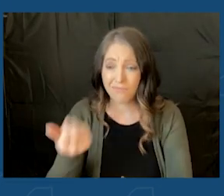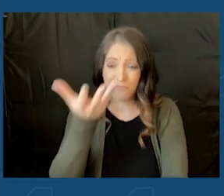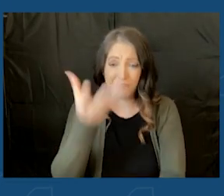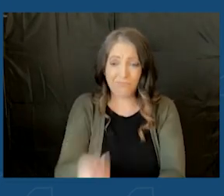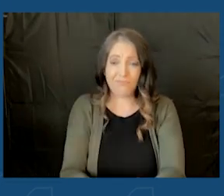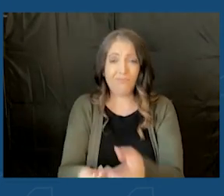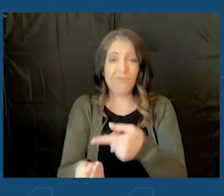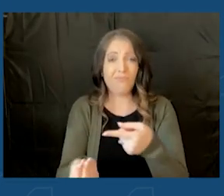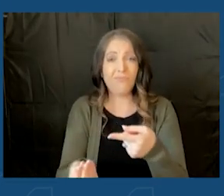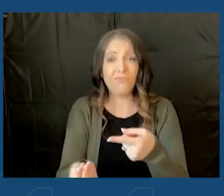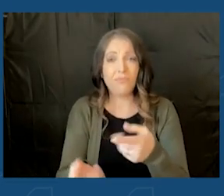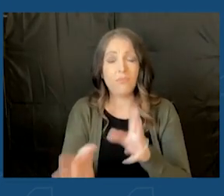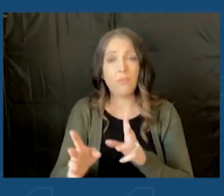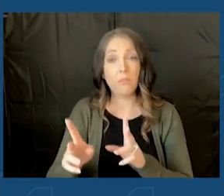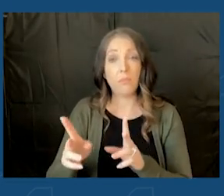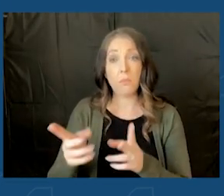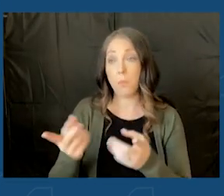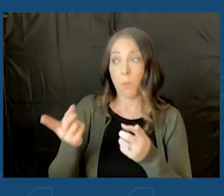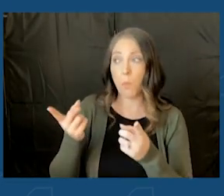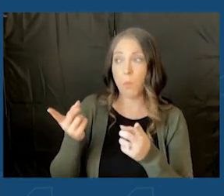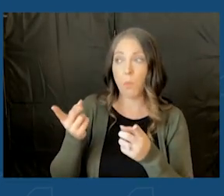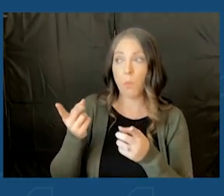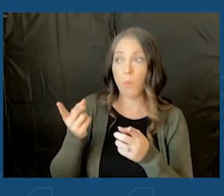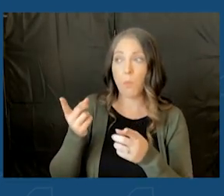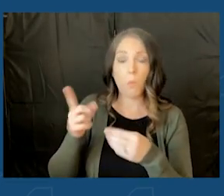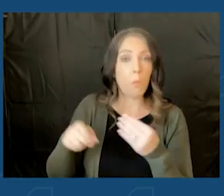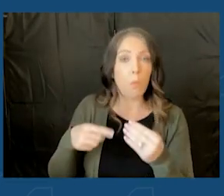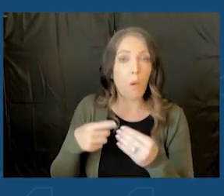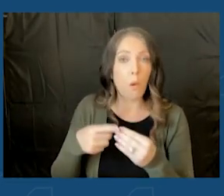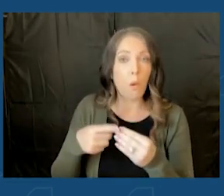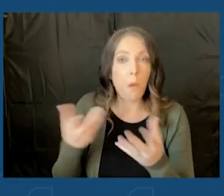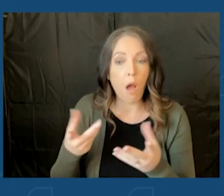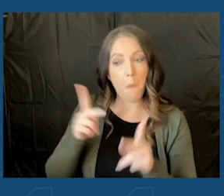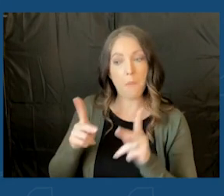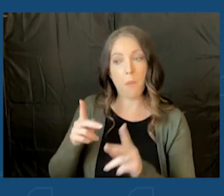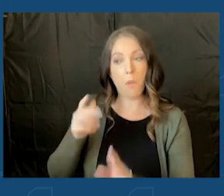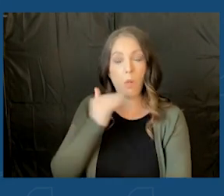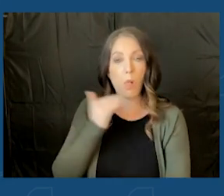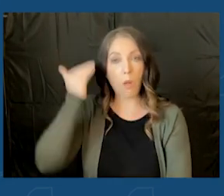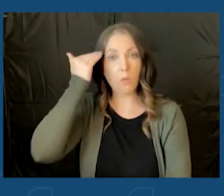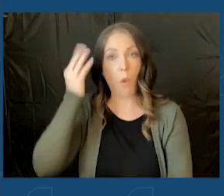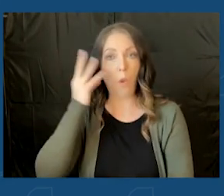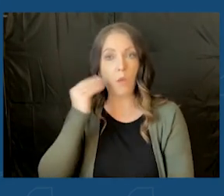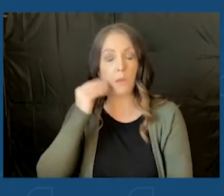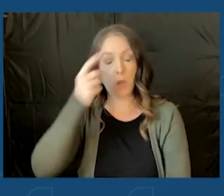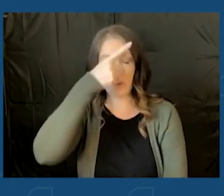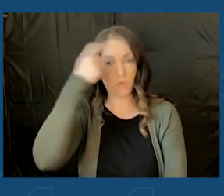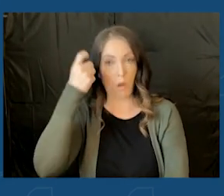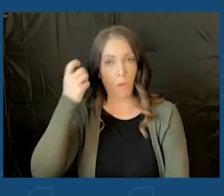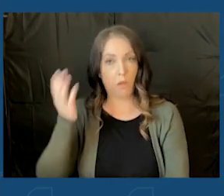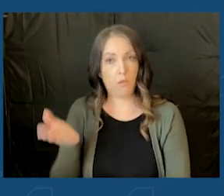adults when they experienced this trauma? We didn't do enough to protect those individuals